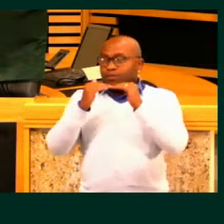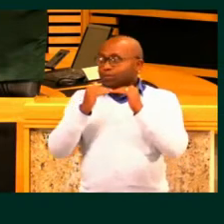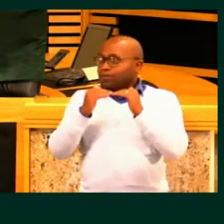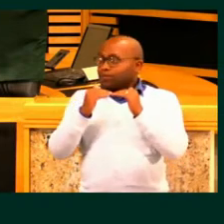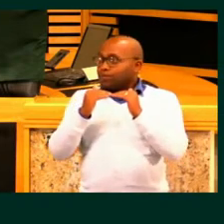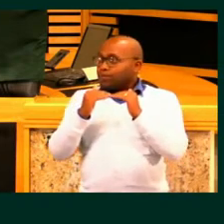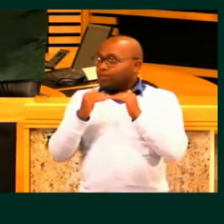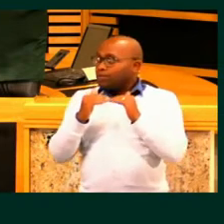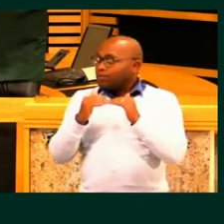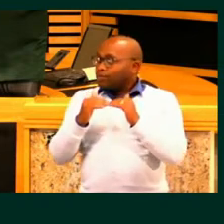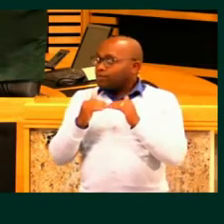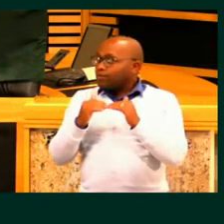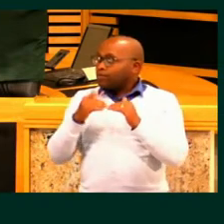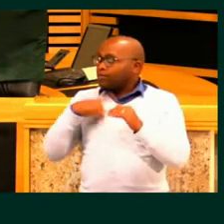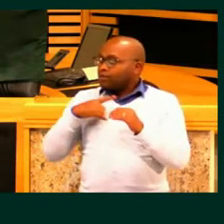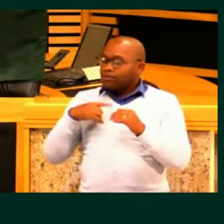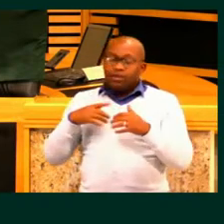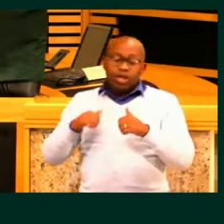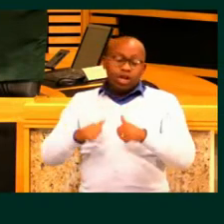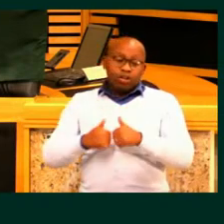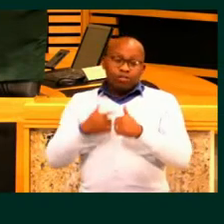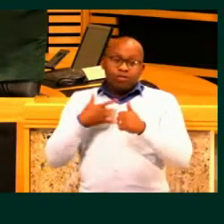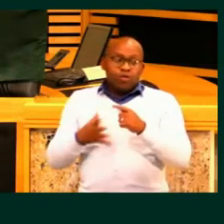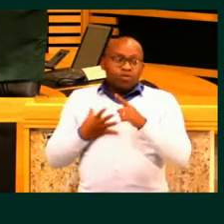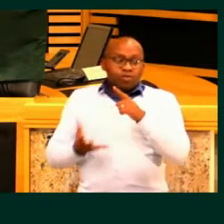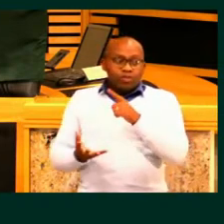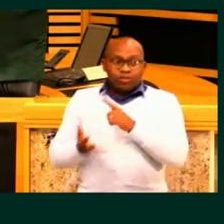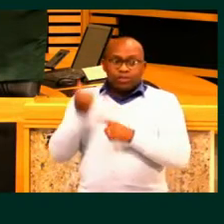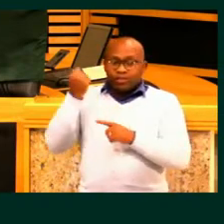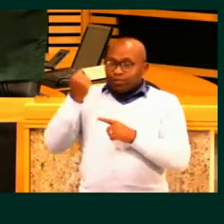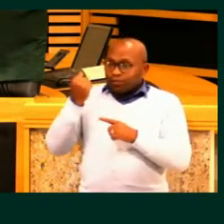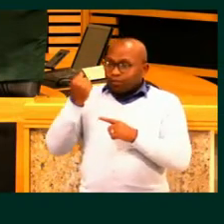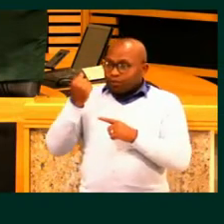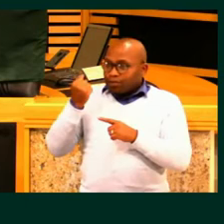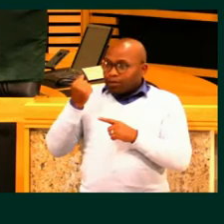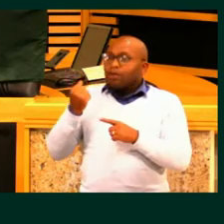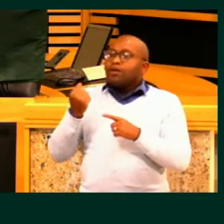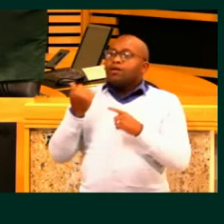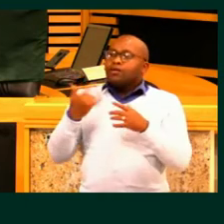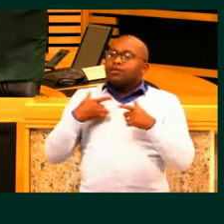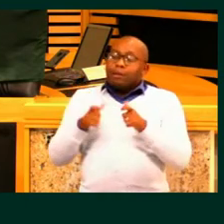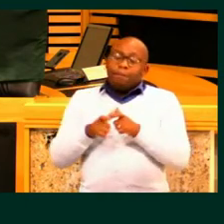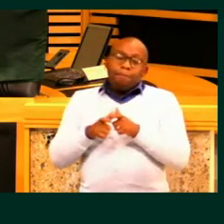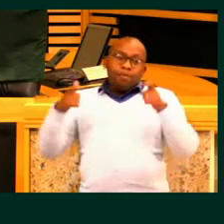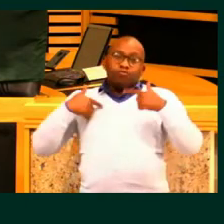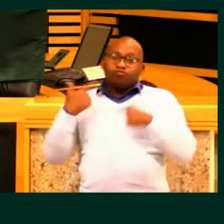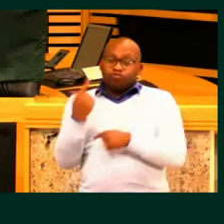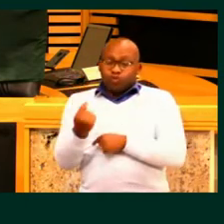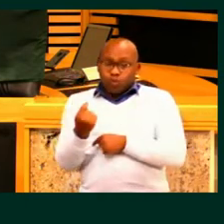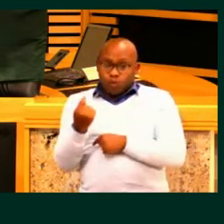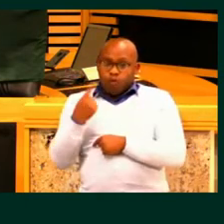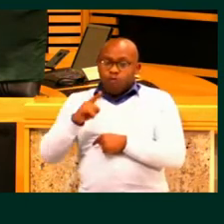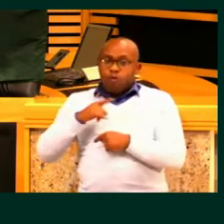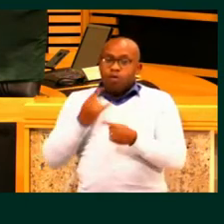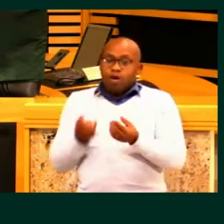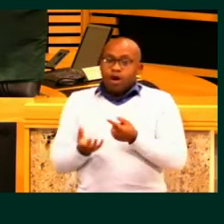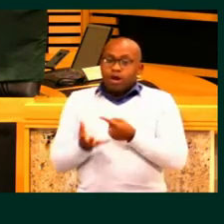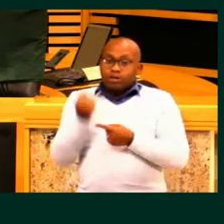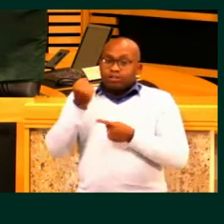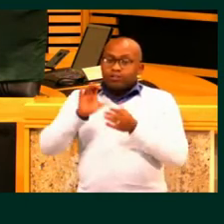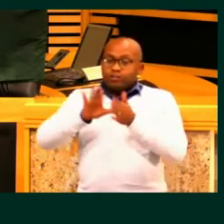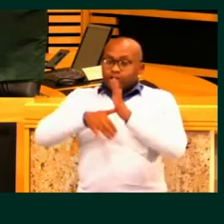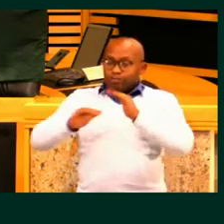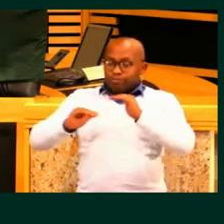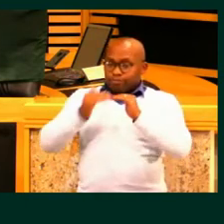setting and achieving numeric targets there is much to be done to ensure disability equity in the department including putting